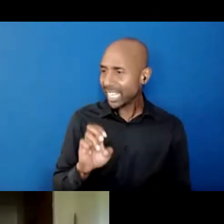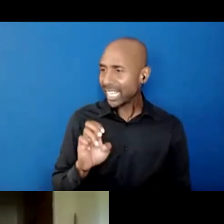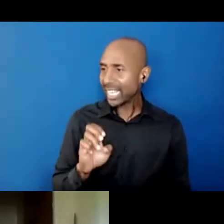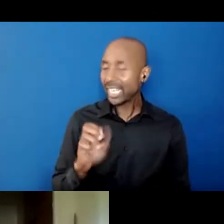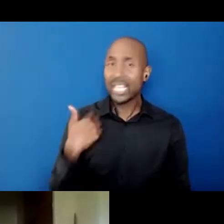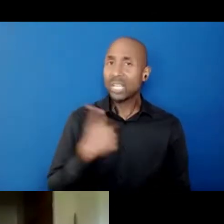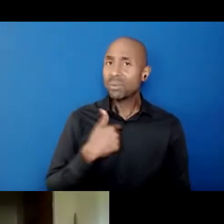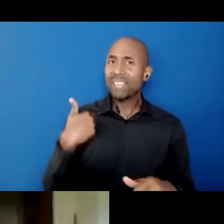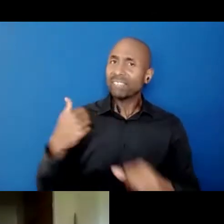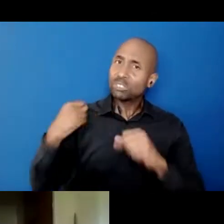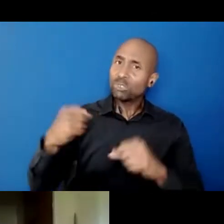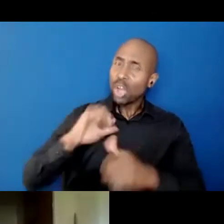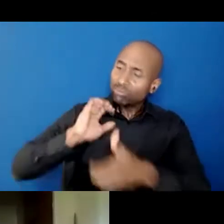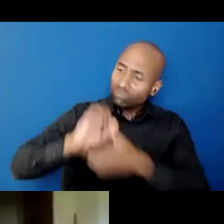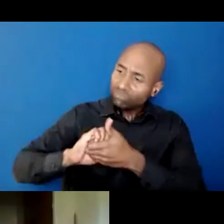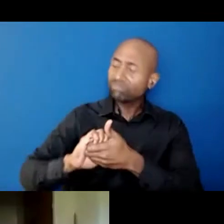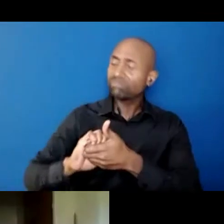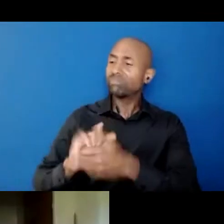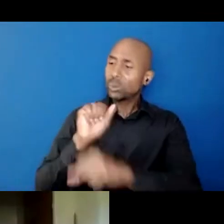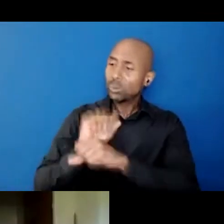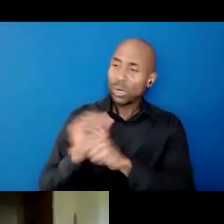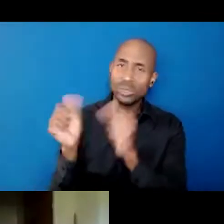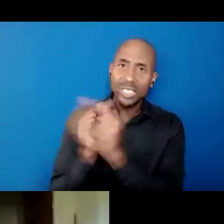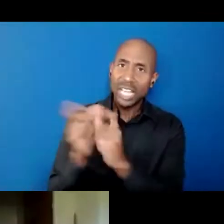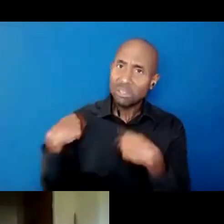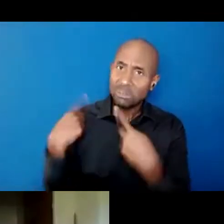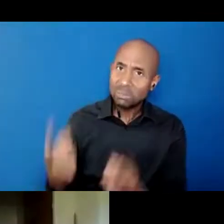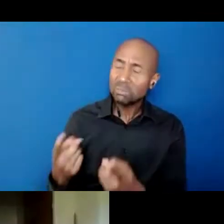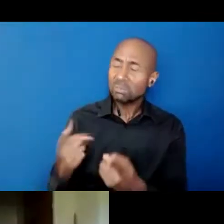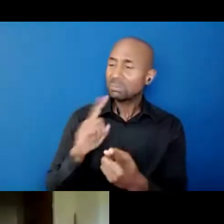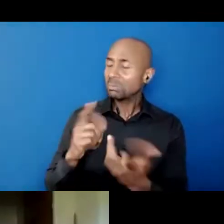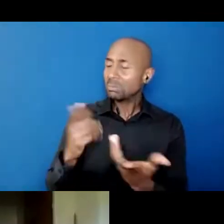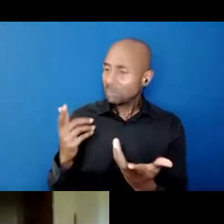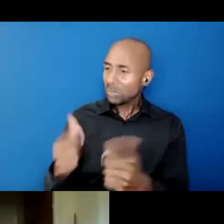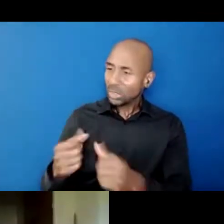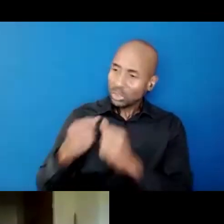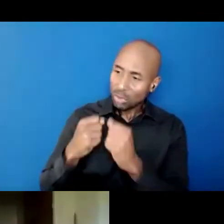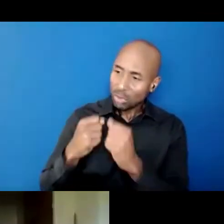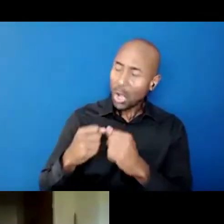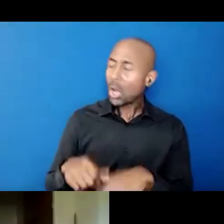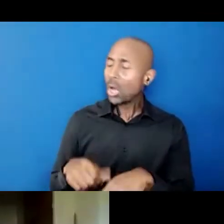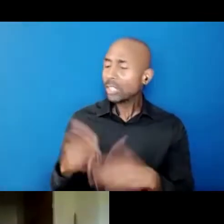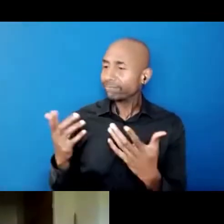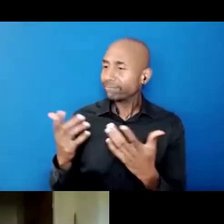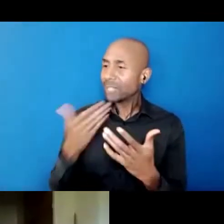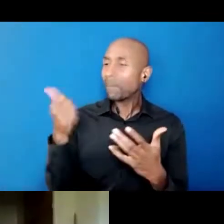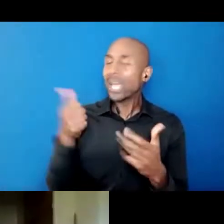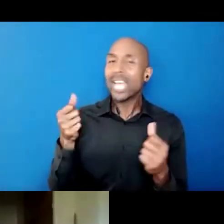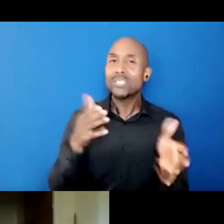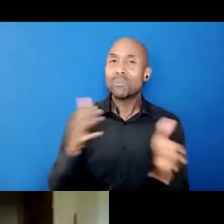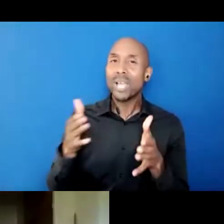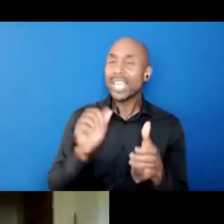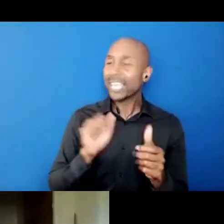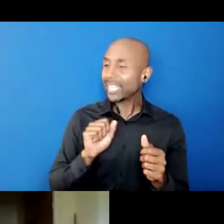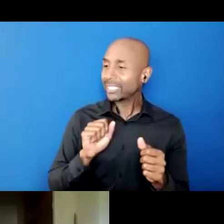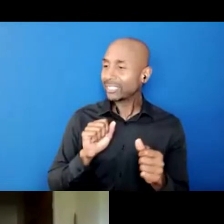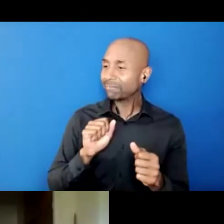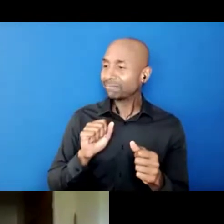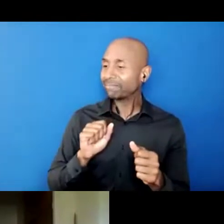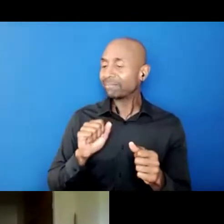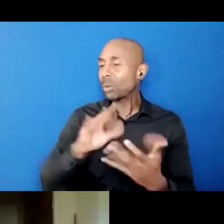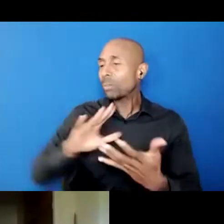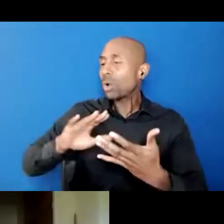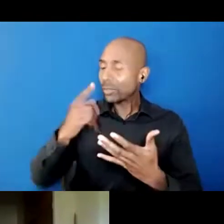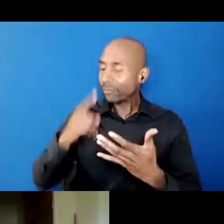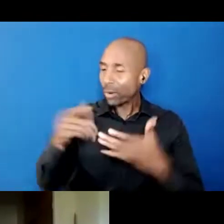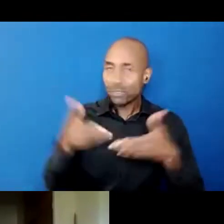partnership, collaboration over the years, and David will share more about the history of the Clearinghouse. Well, you